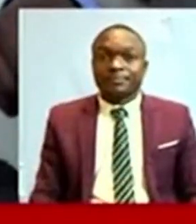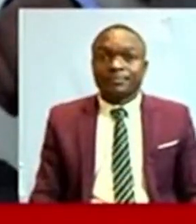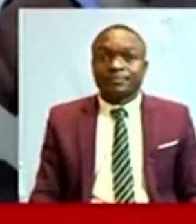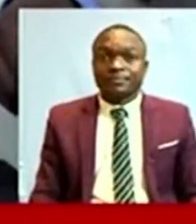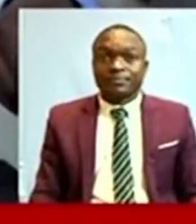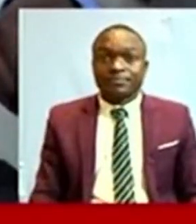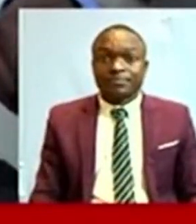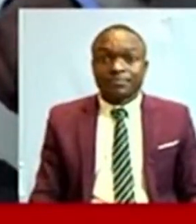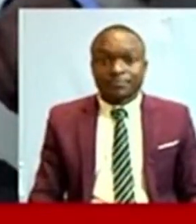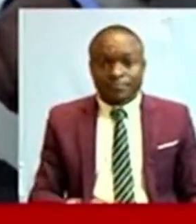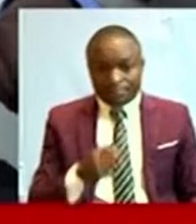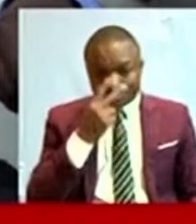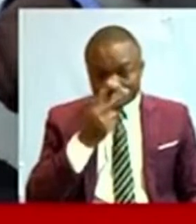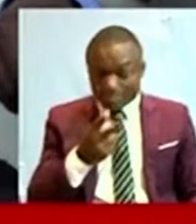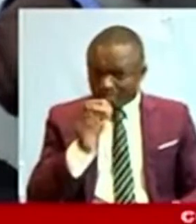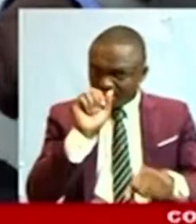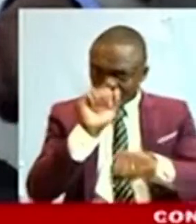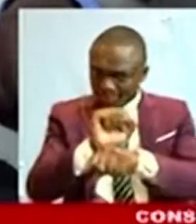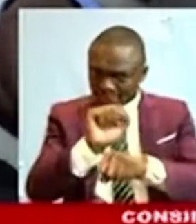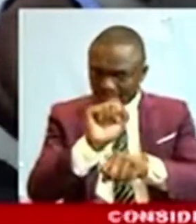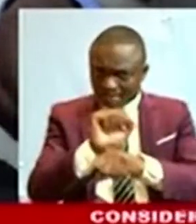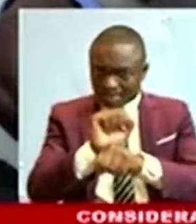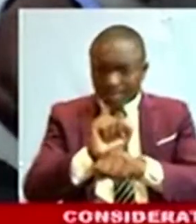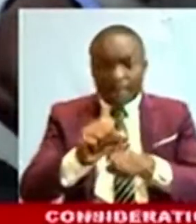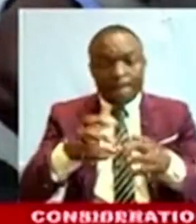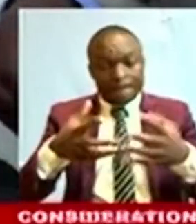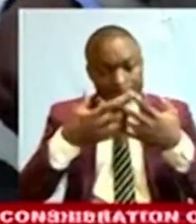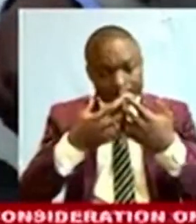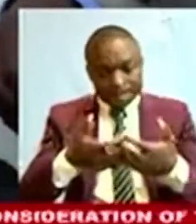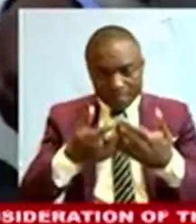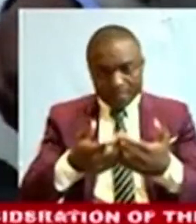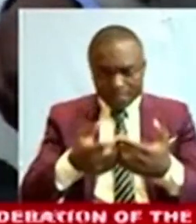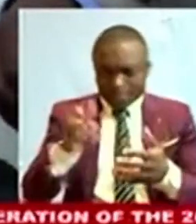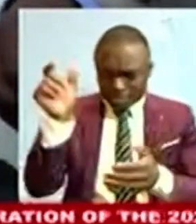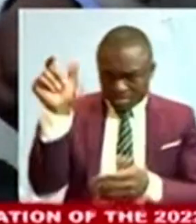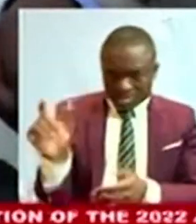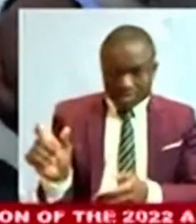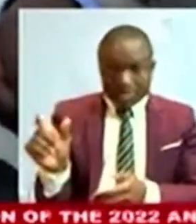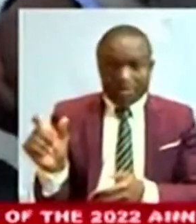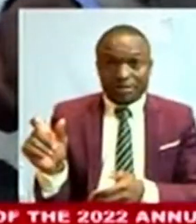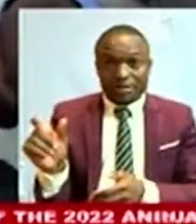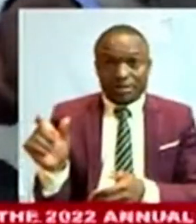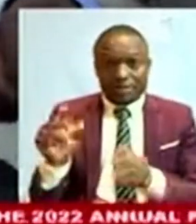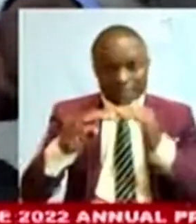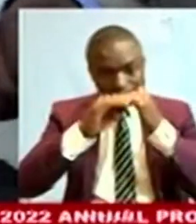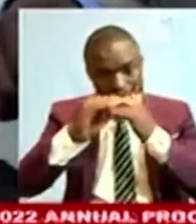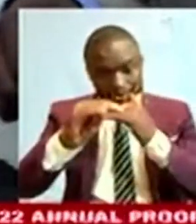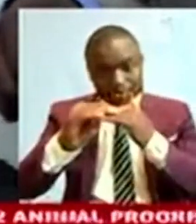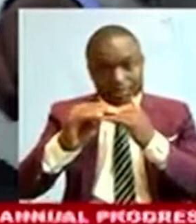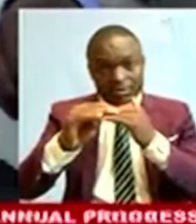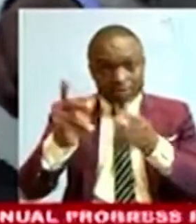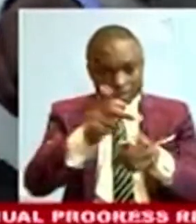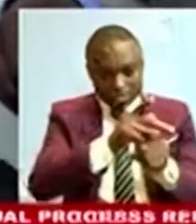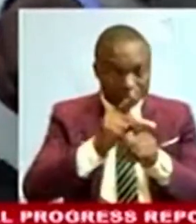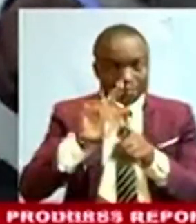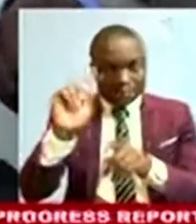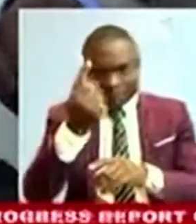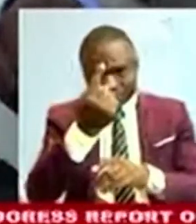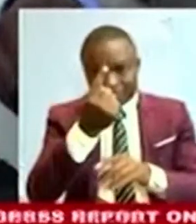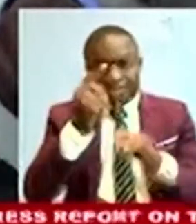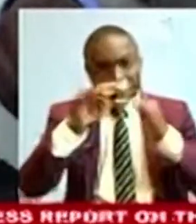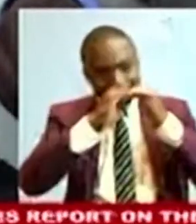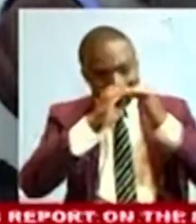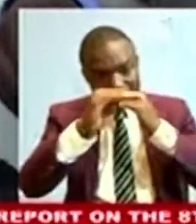measure the proportion of functional and essential equipment at each level of care. This is for first level hospital.